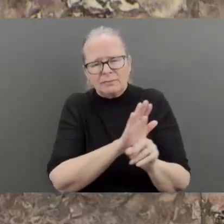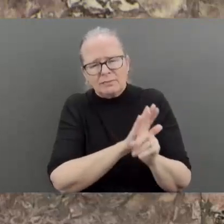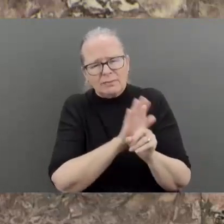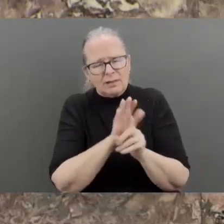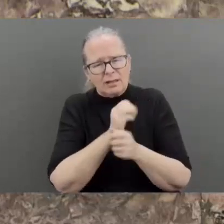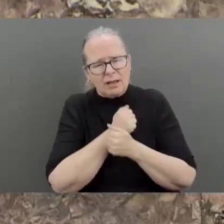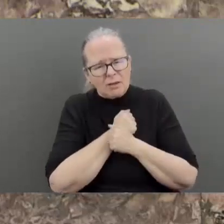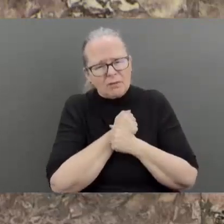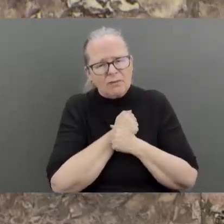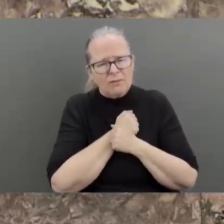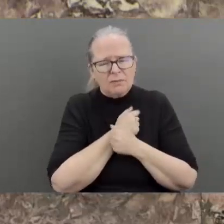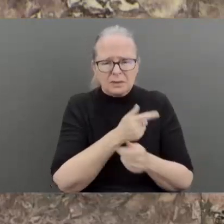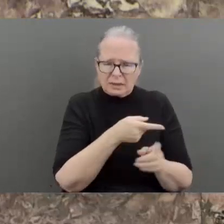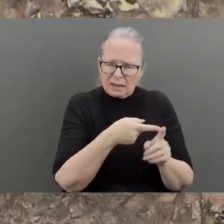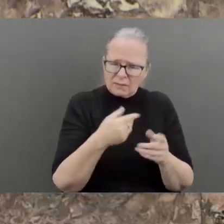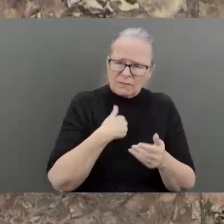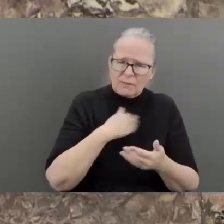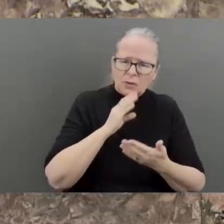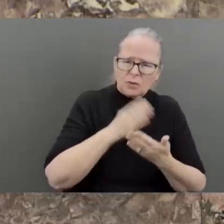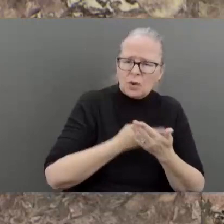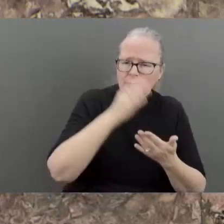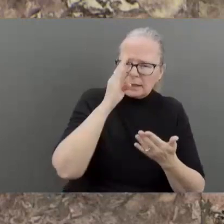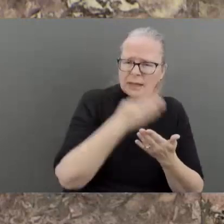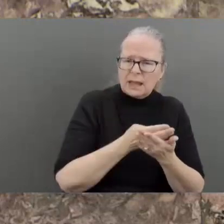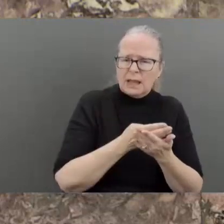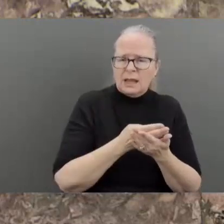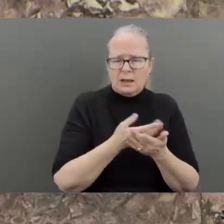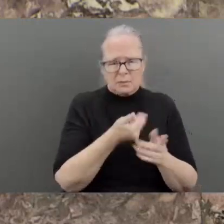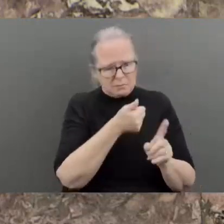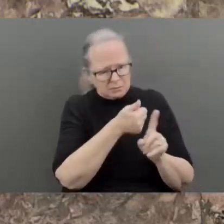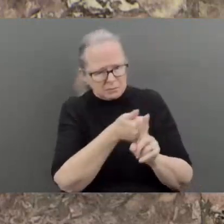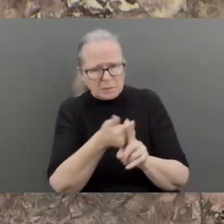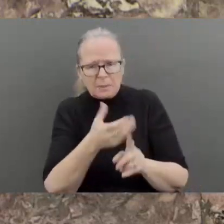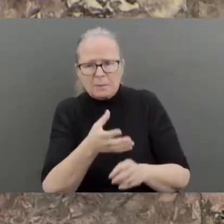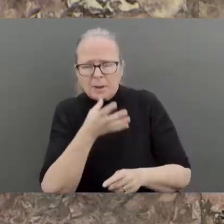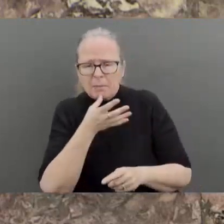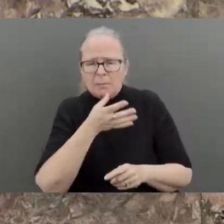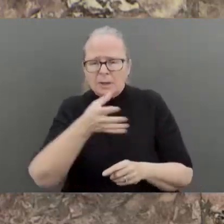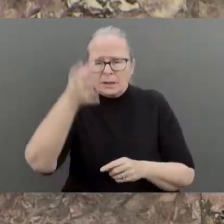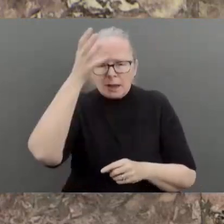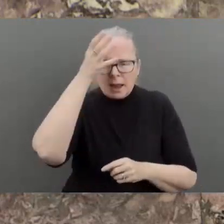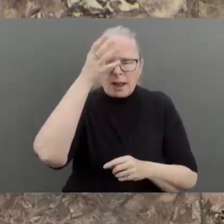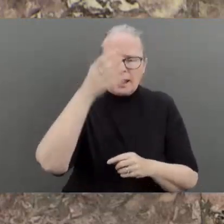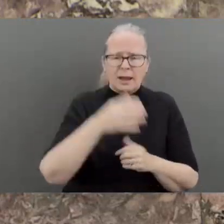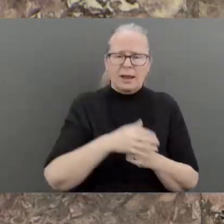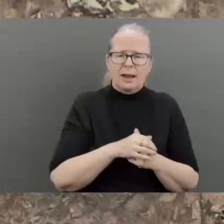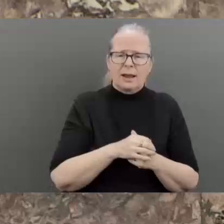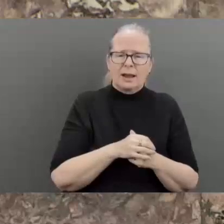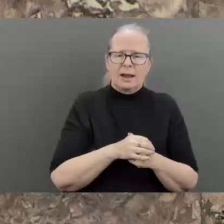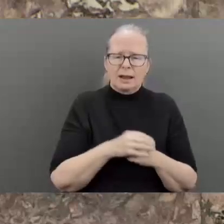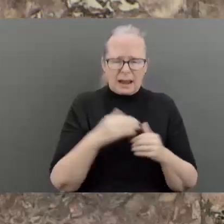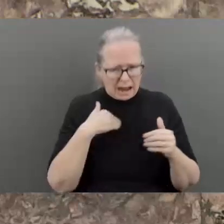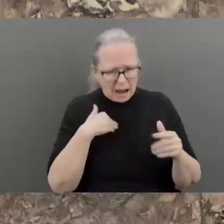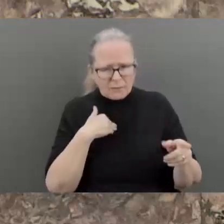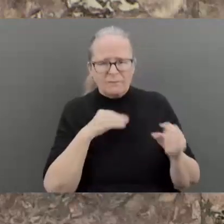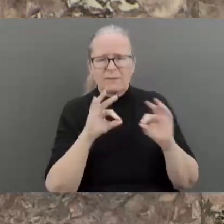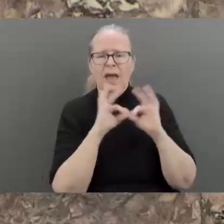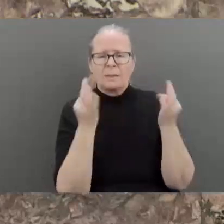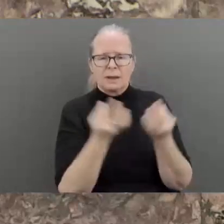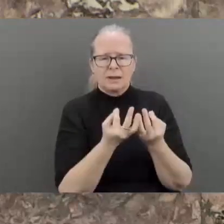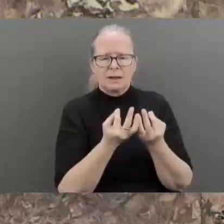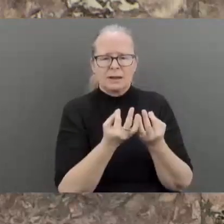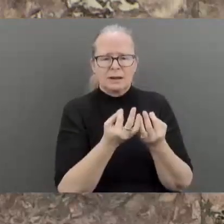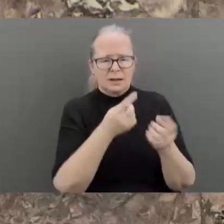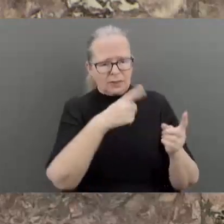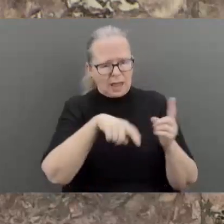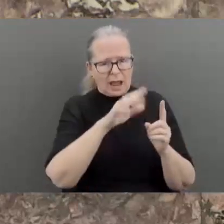these people is grieved by the people that they've left behind. And it's important that we always remember these people, their families,